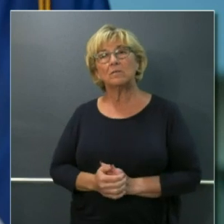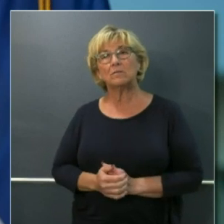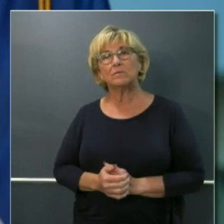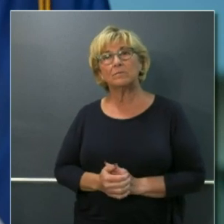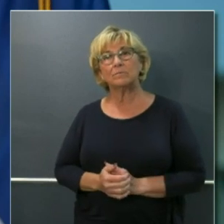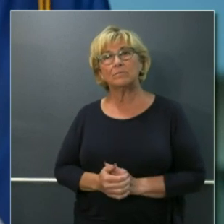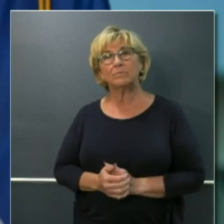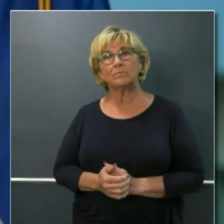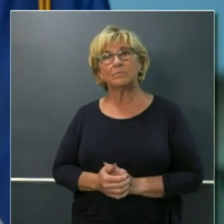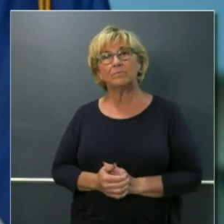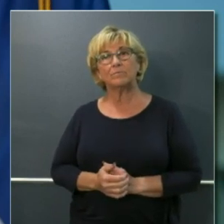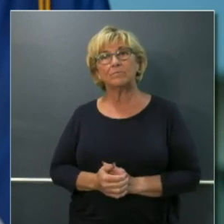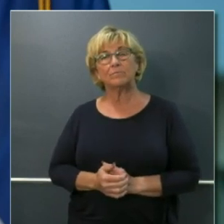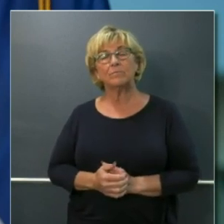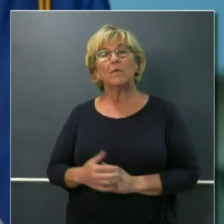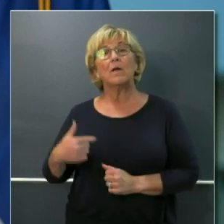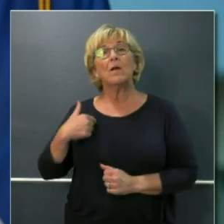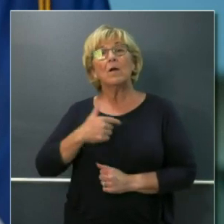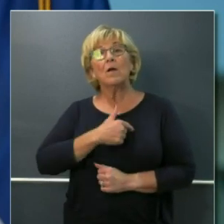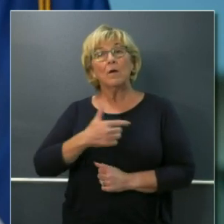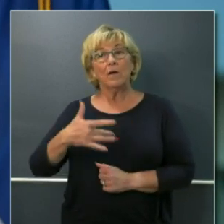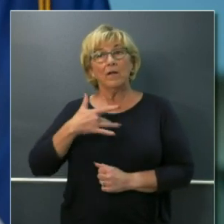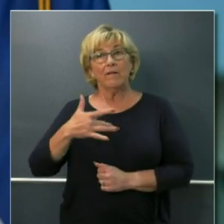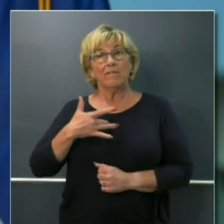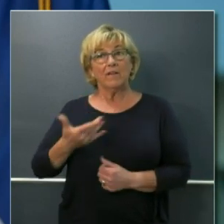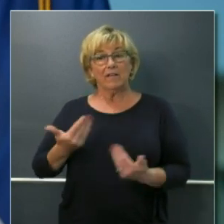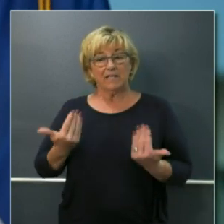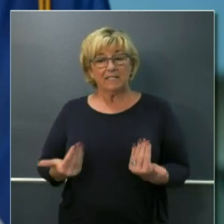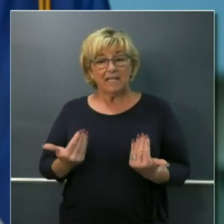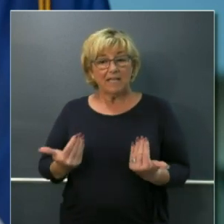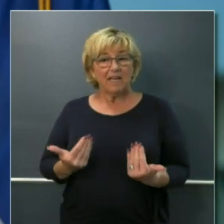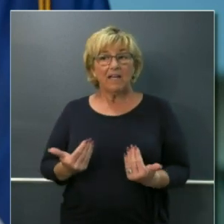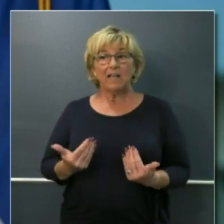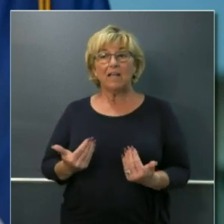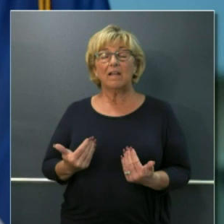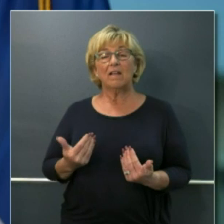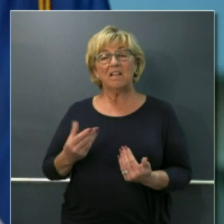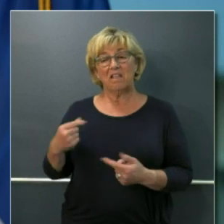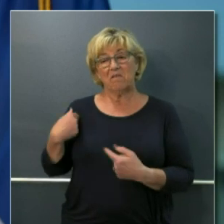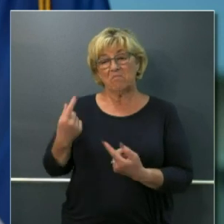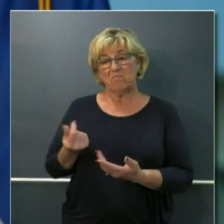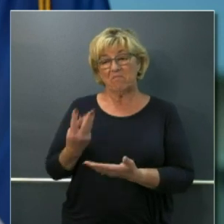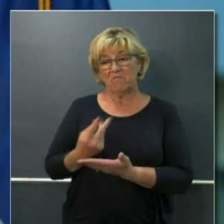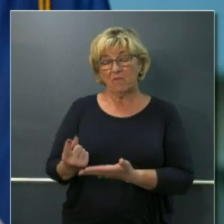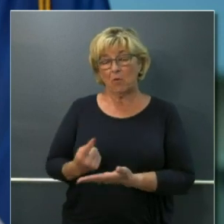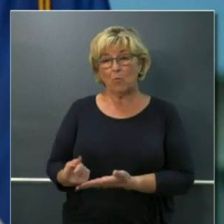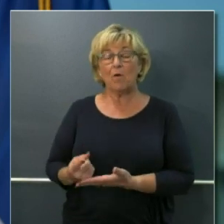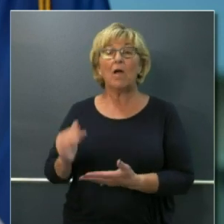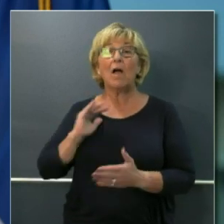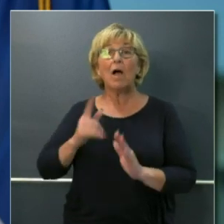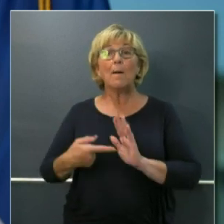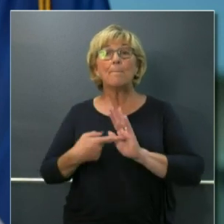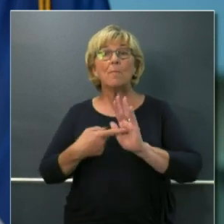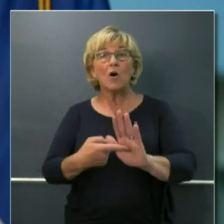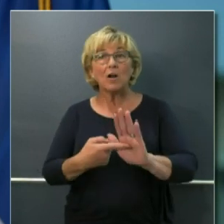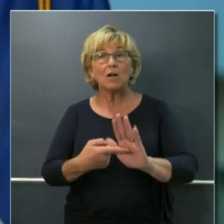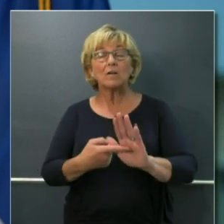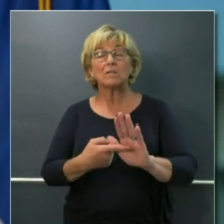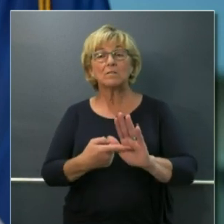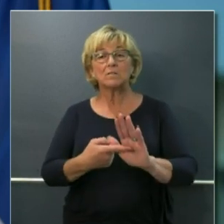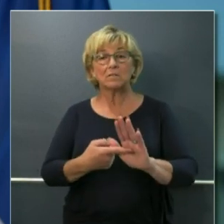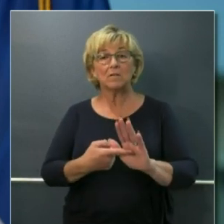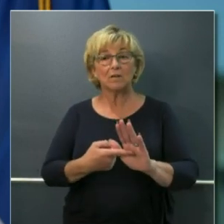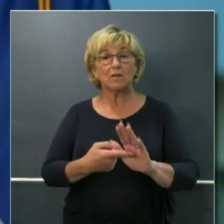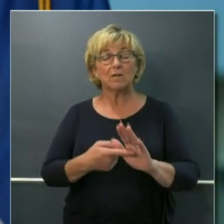in today's announcement and the announcements over the last couple of weeks that our models and the actuals are